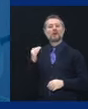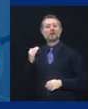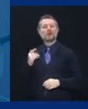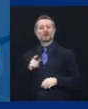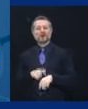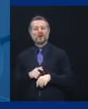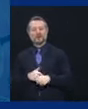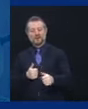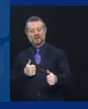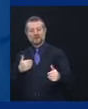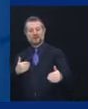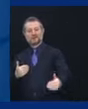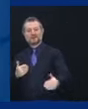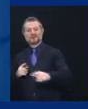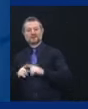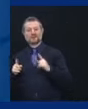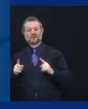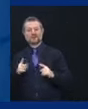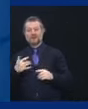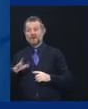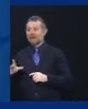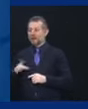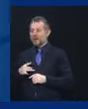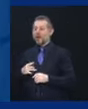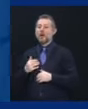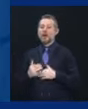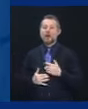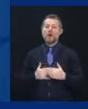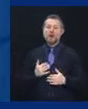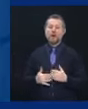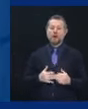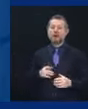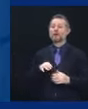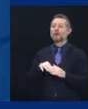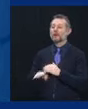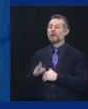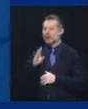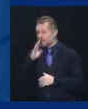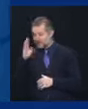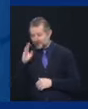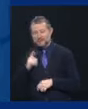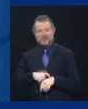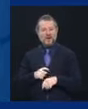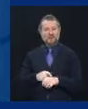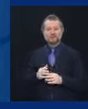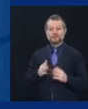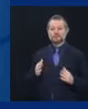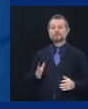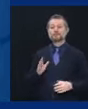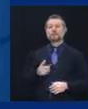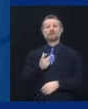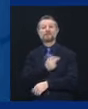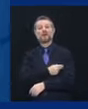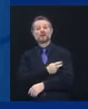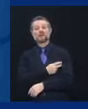between the infection and the hospitalization rate. When you look at the vaccine administration rate by